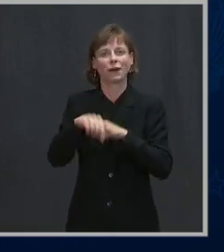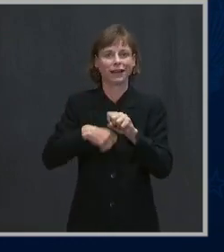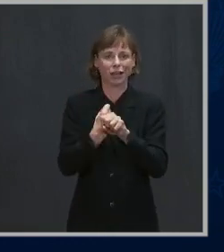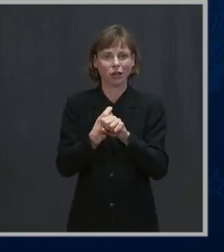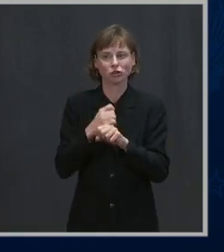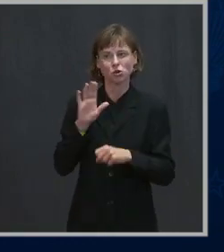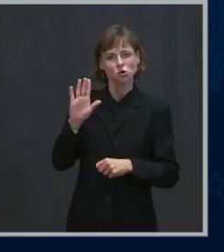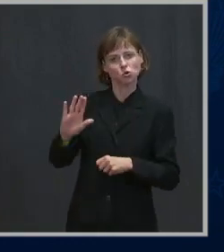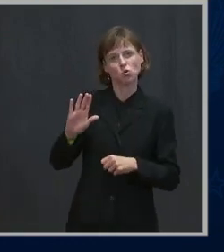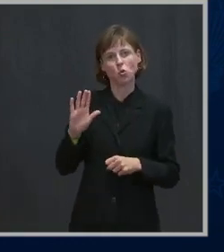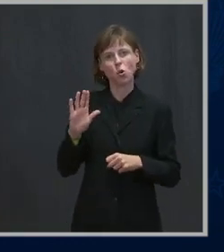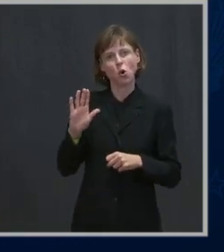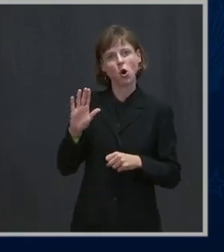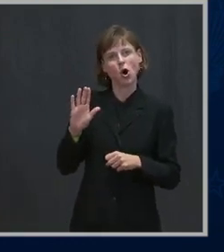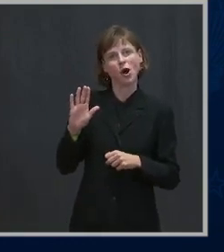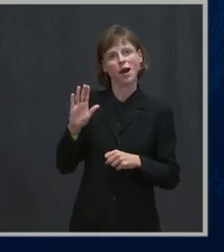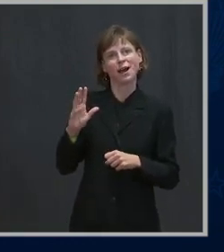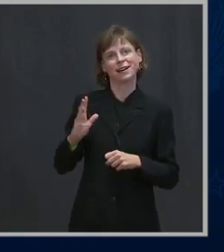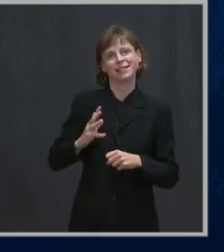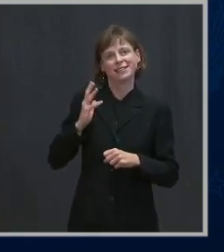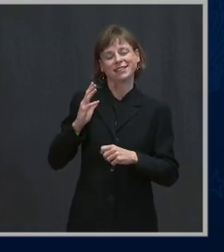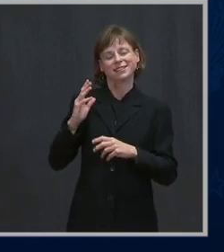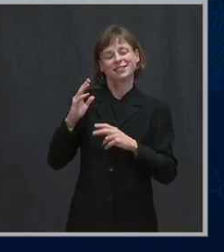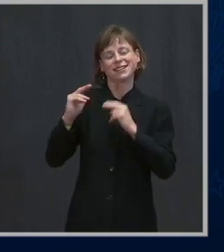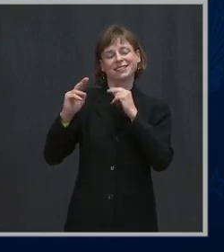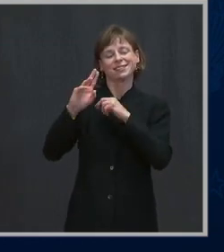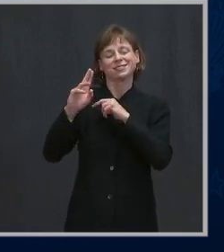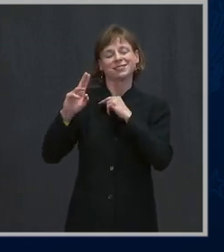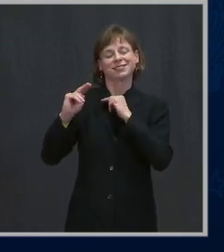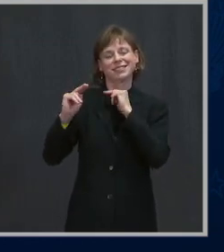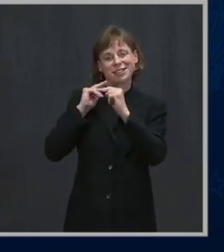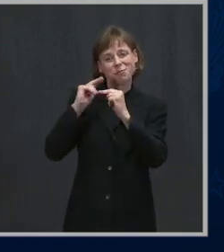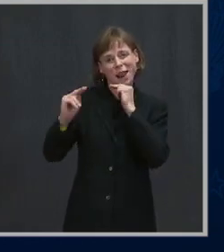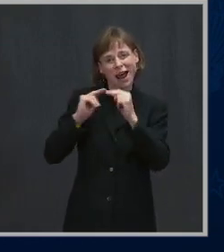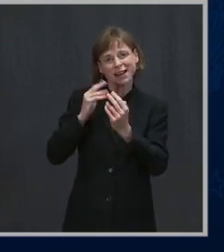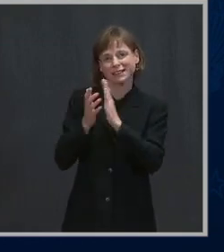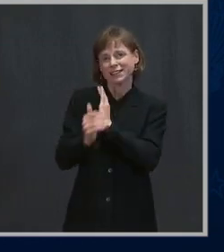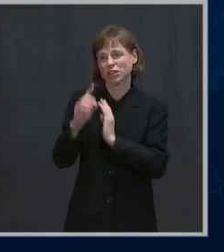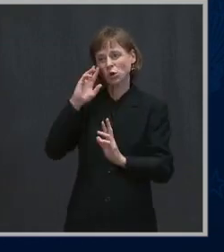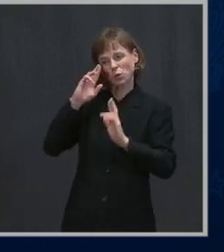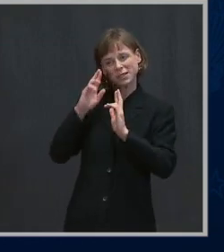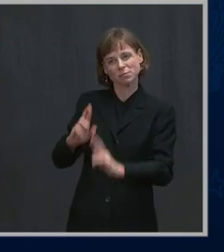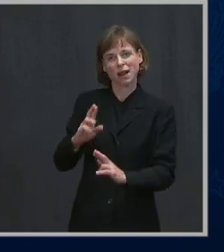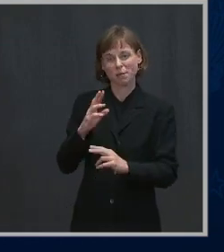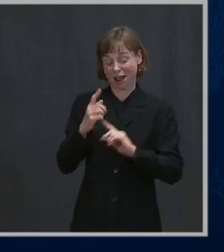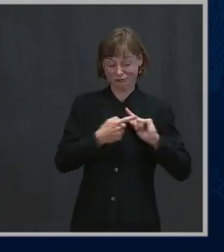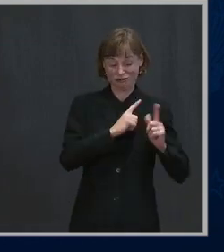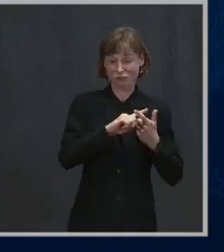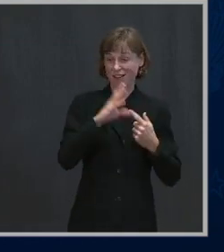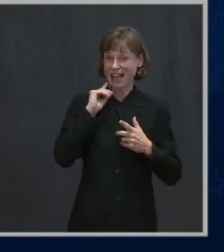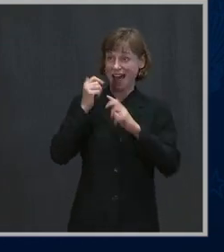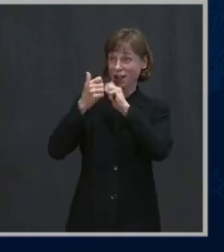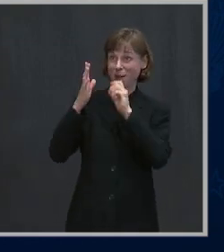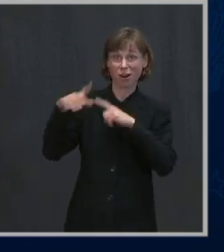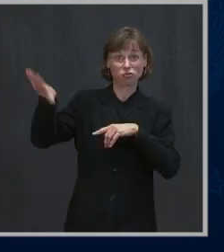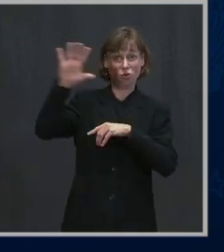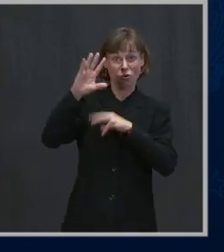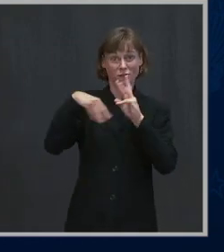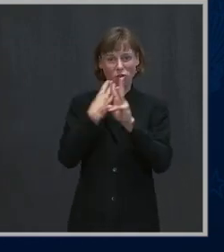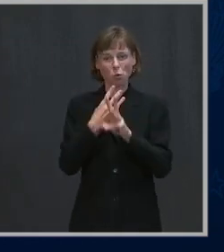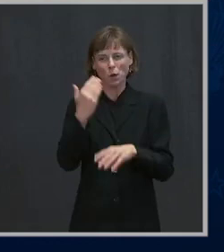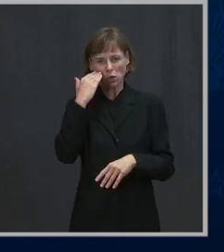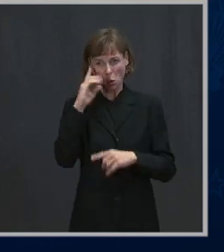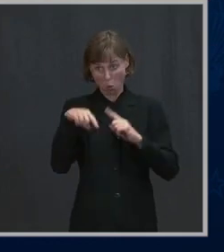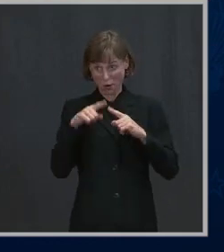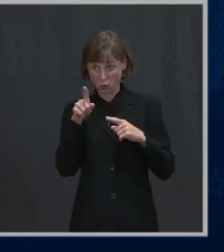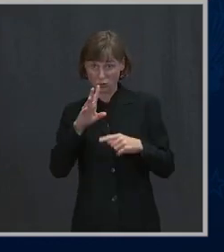are respected equally by your friends and our competitors around the world and they know when you speak you speak for